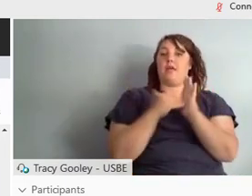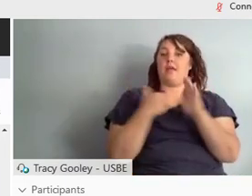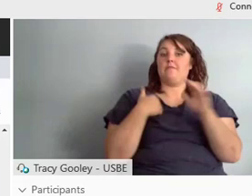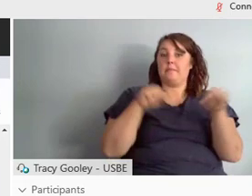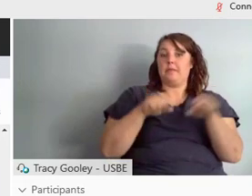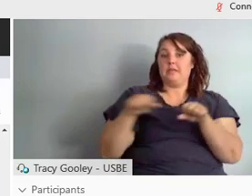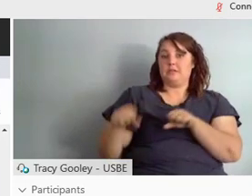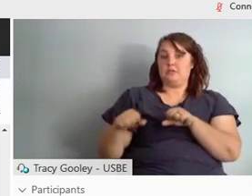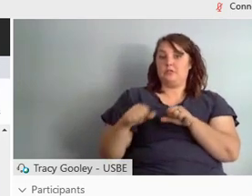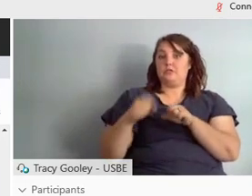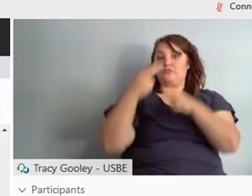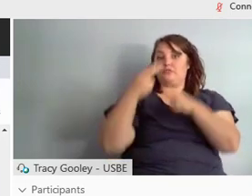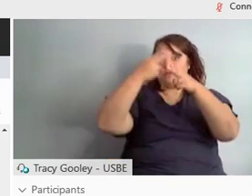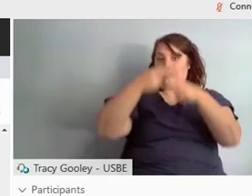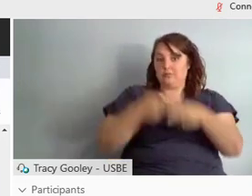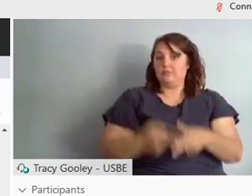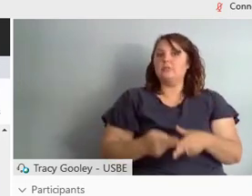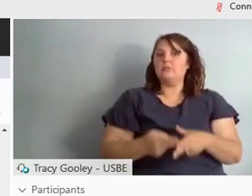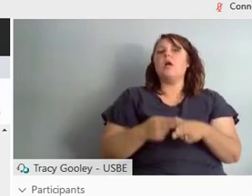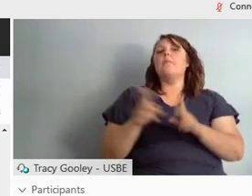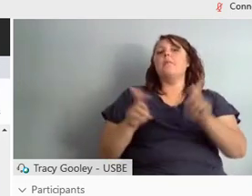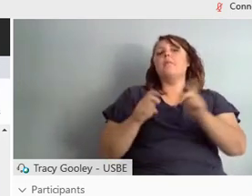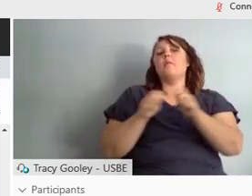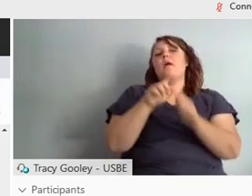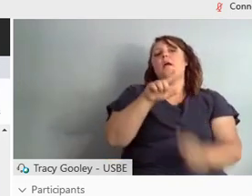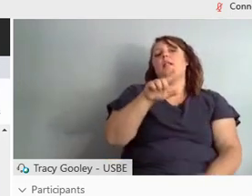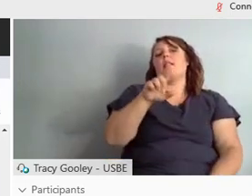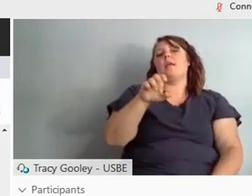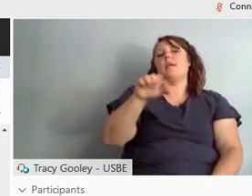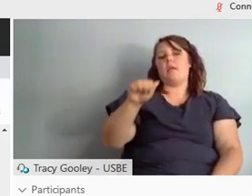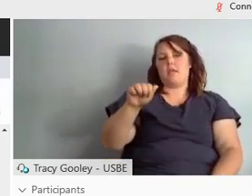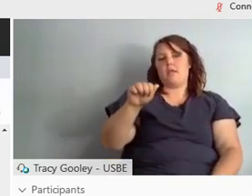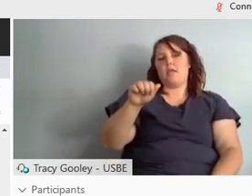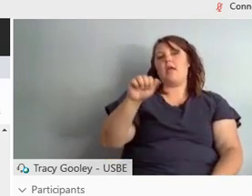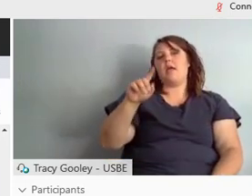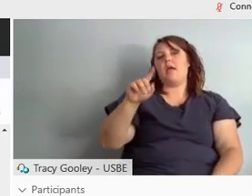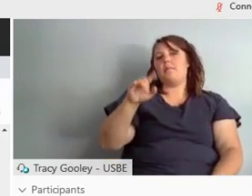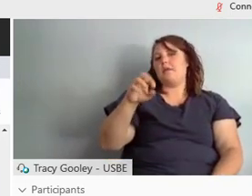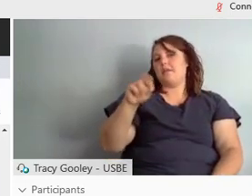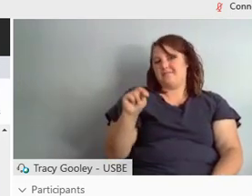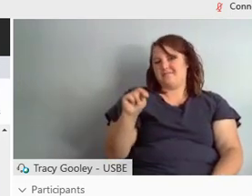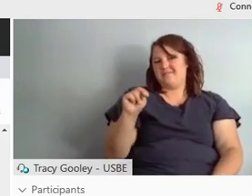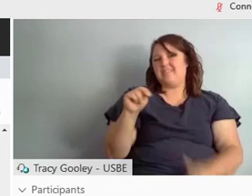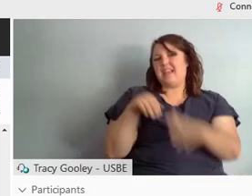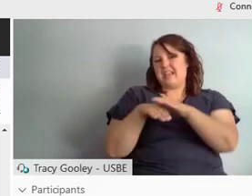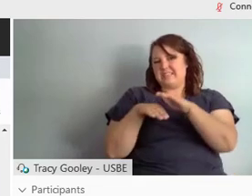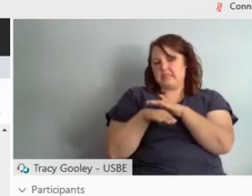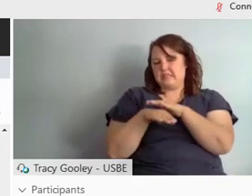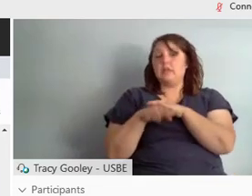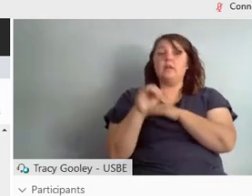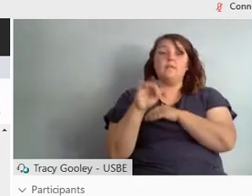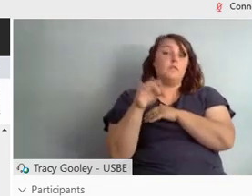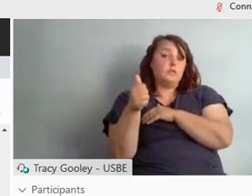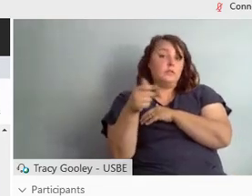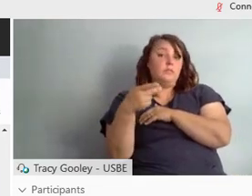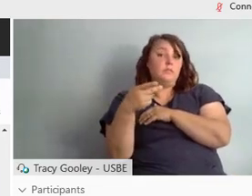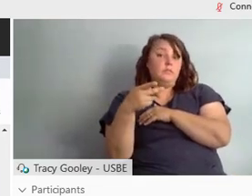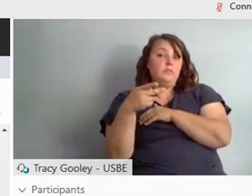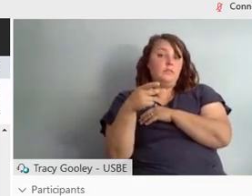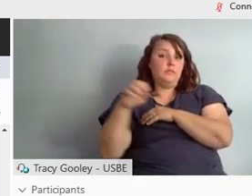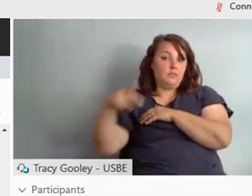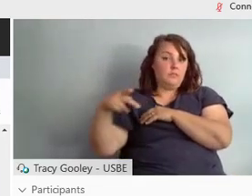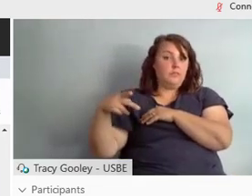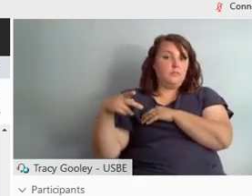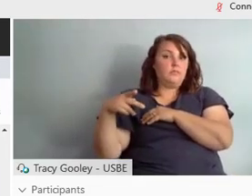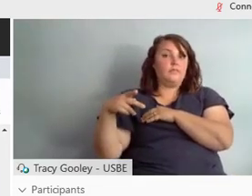to roster are those with LEA admin access. So if you are a PEEP LEA admin, you will be able